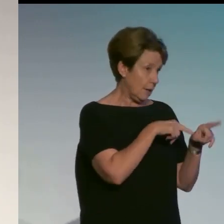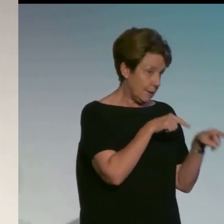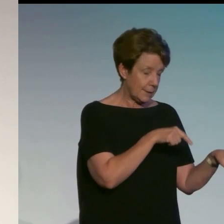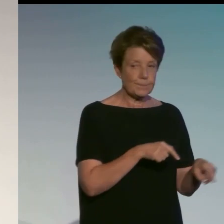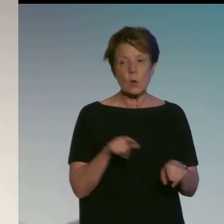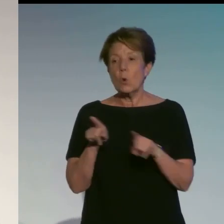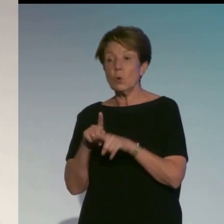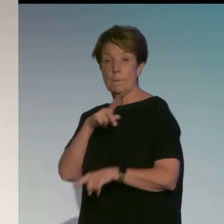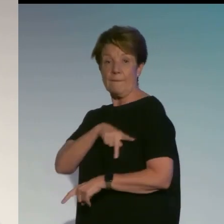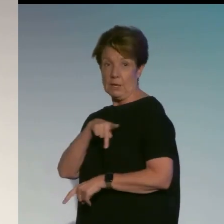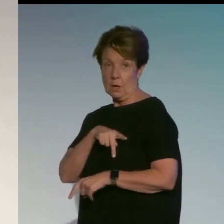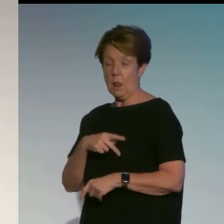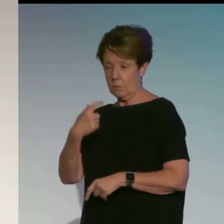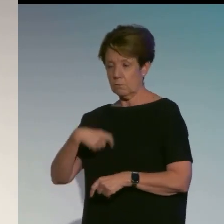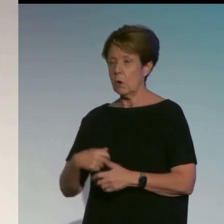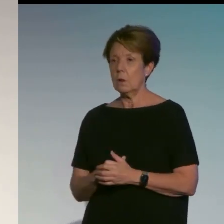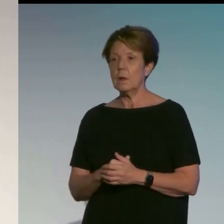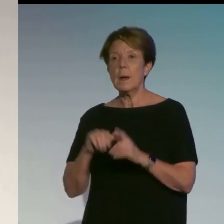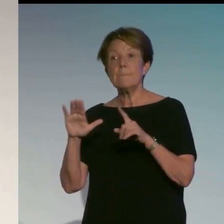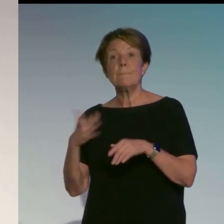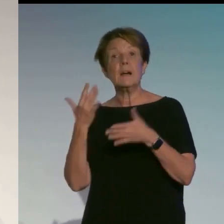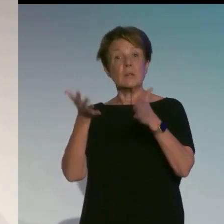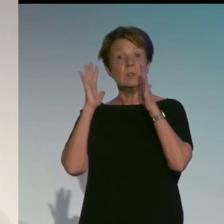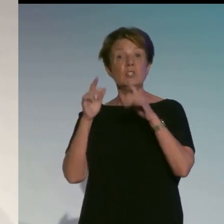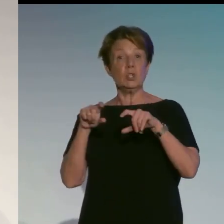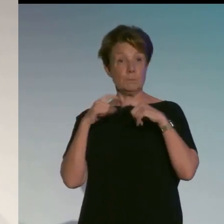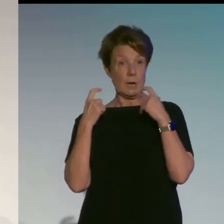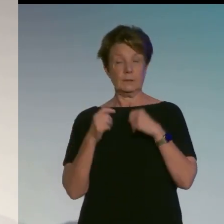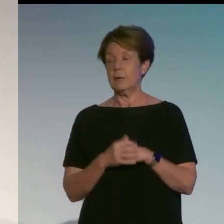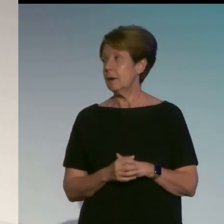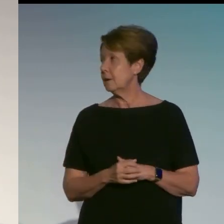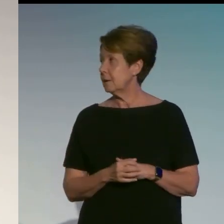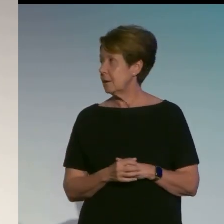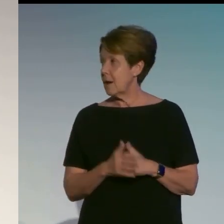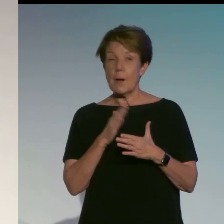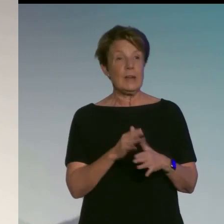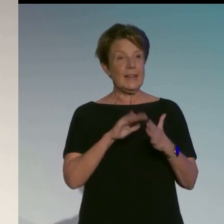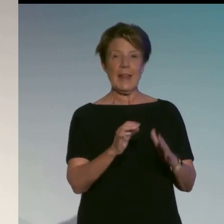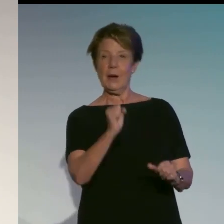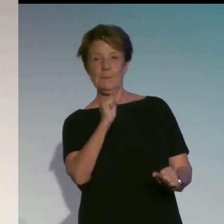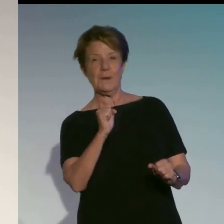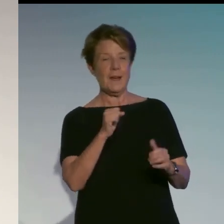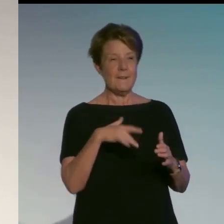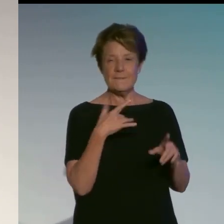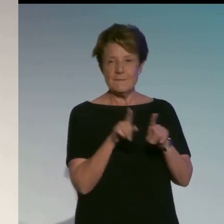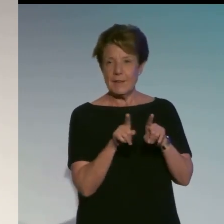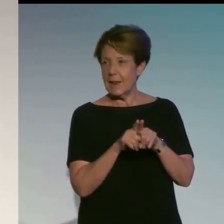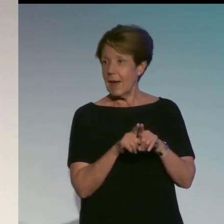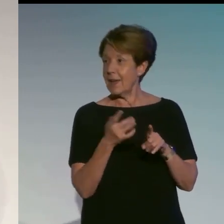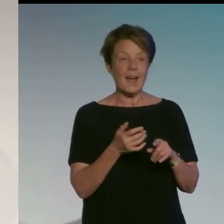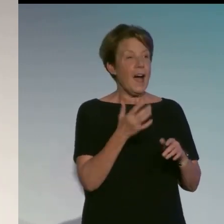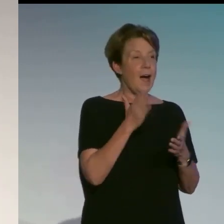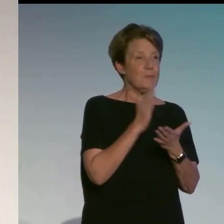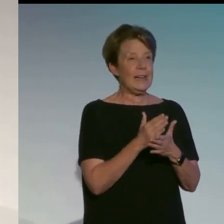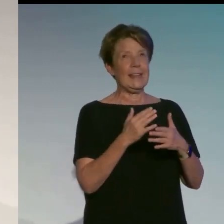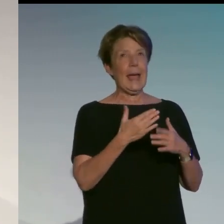a professional capacity as well, because I used to be a church pastor. And in fact, I'm so tempted in front of the mic to say something cheesy like turn to the person next to you and say